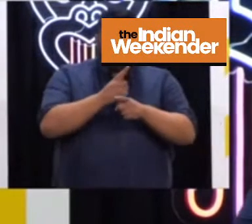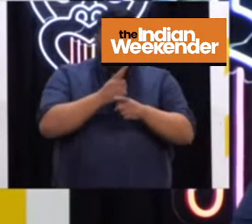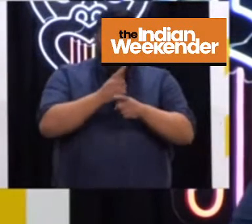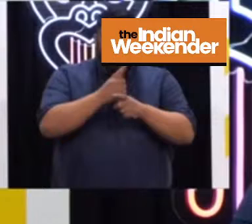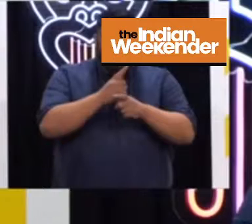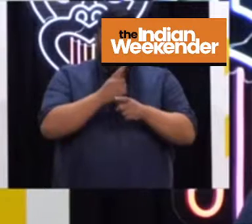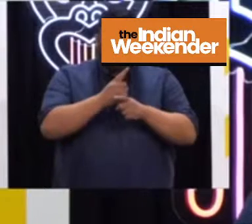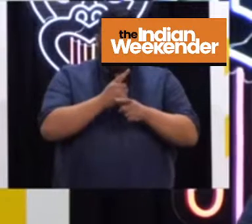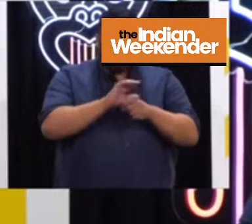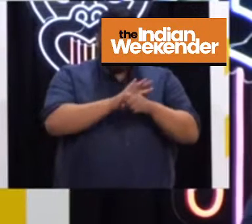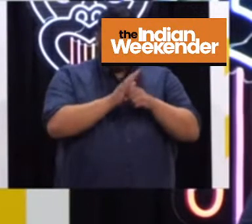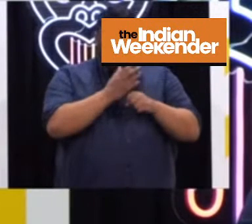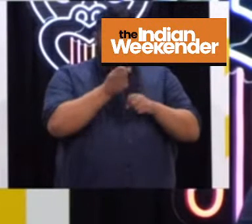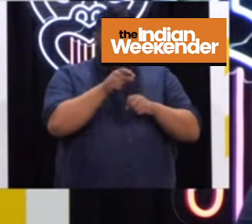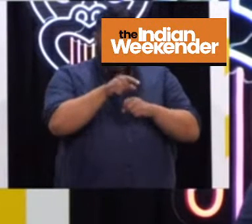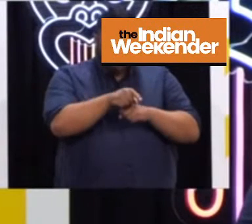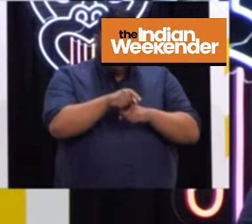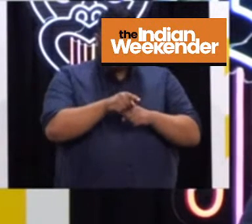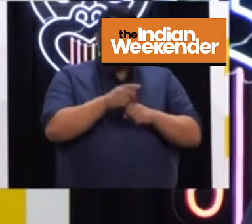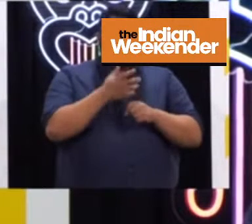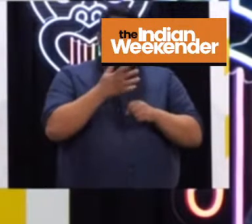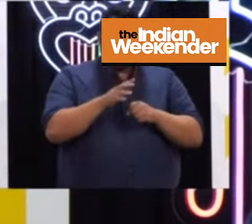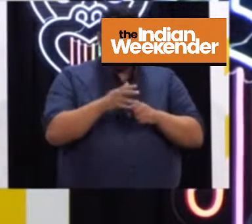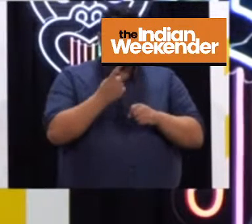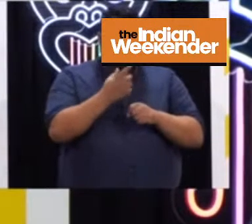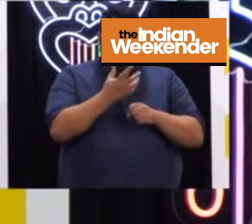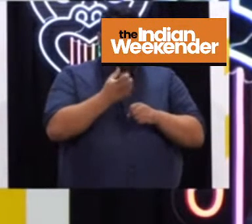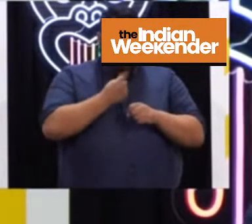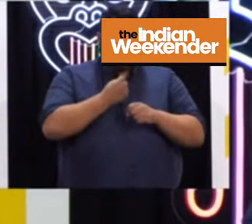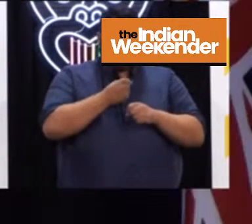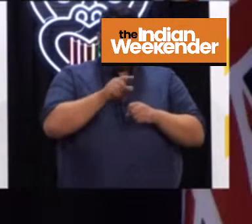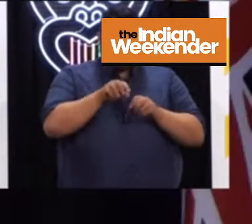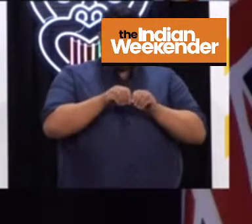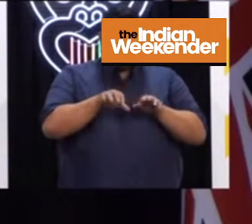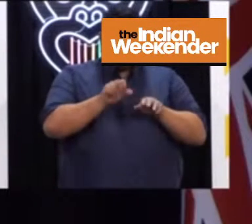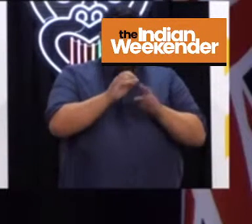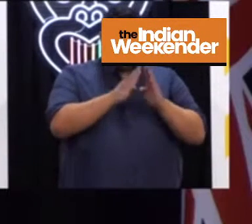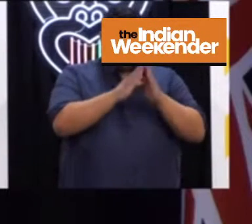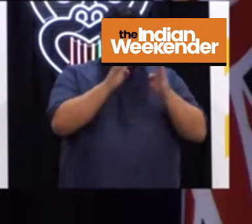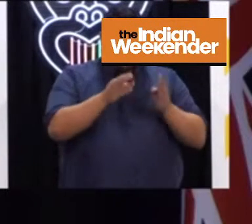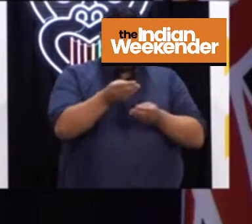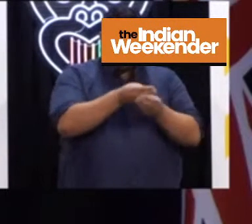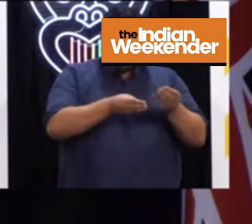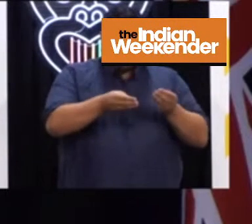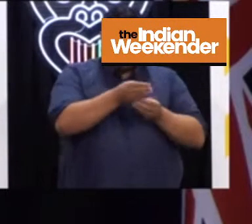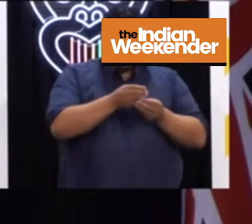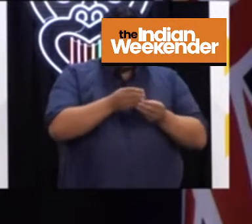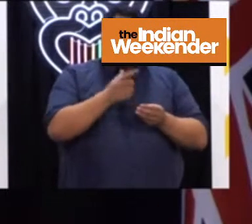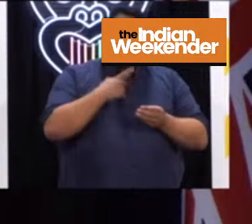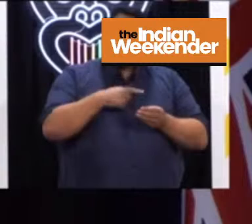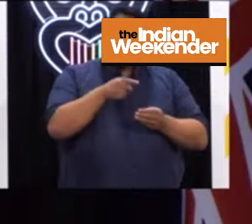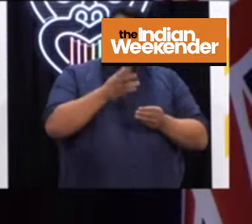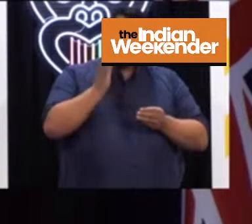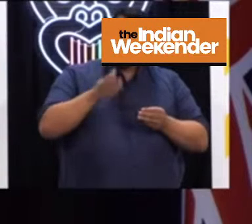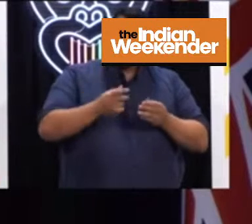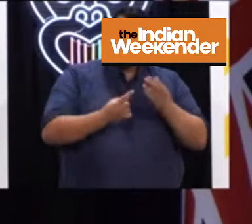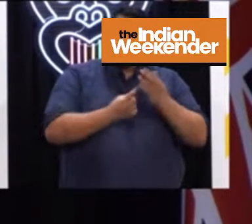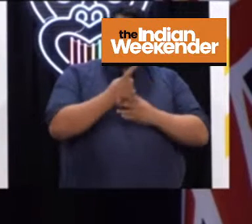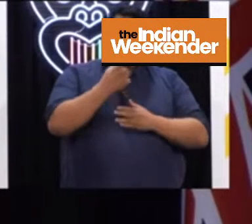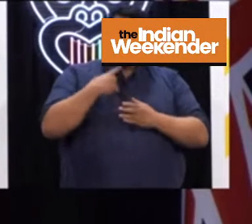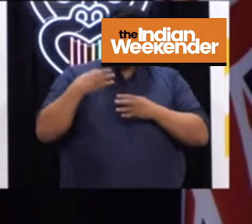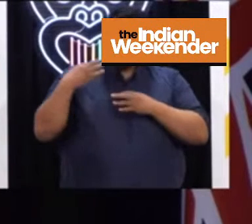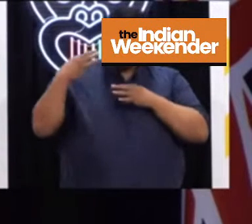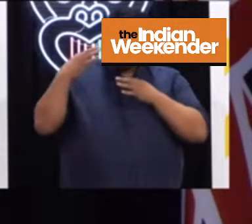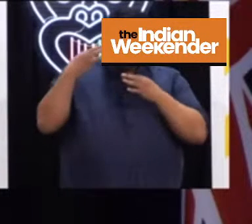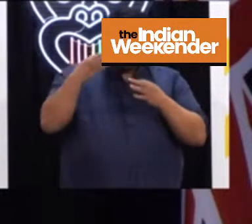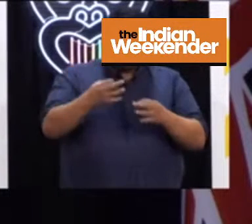this far into lockdown? Surely you would run through them. Yeah. Two reasons. The first is that some of these are households that have